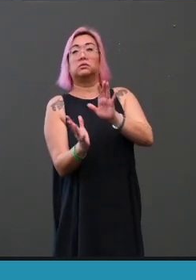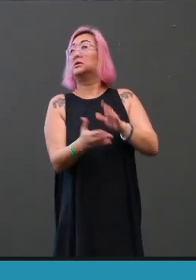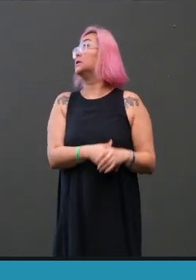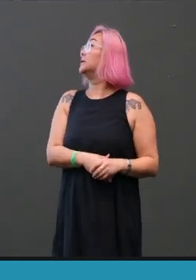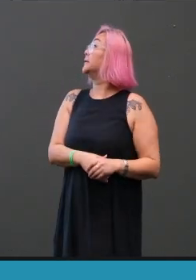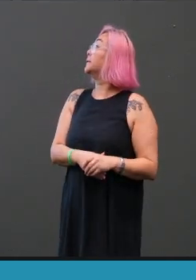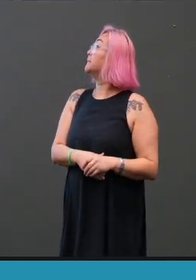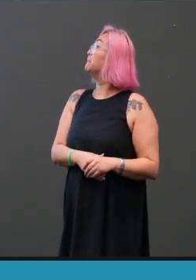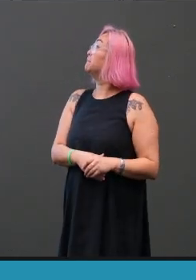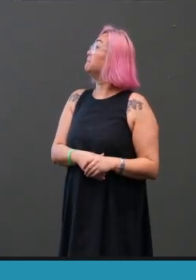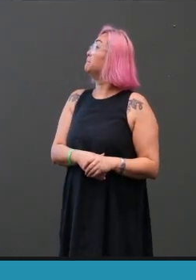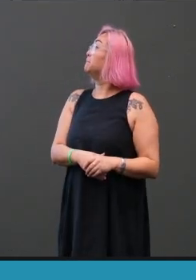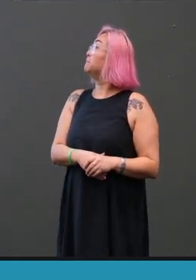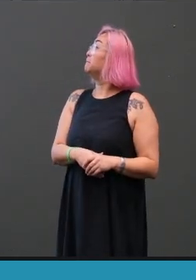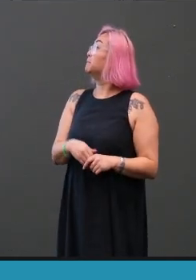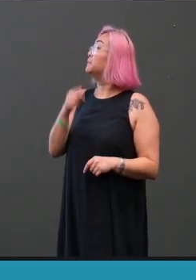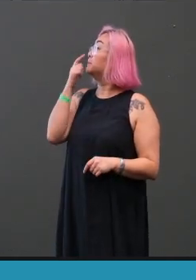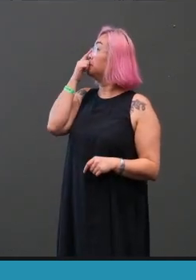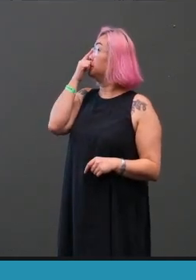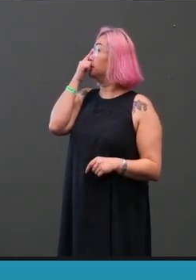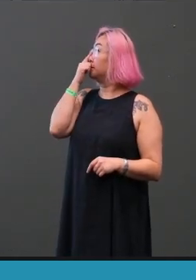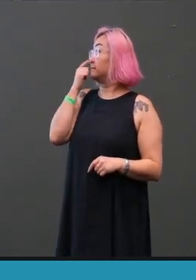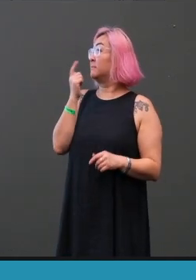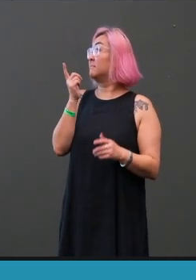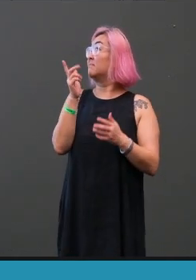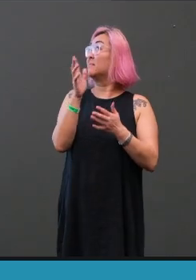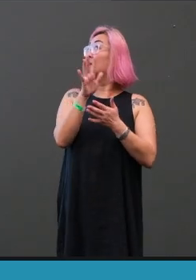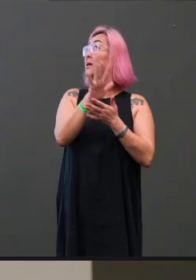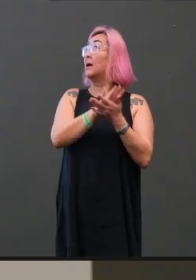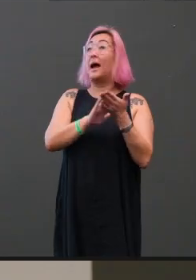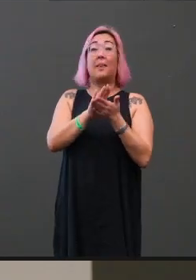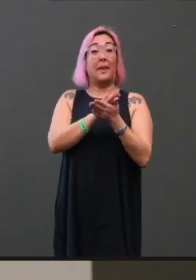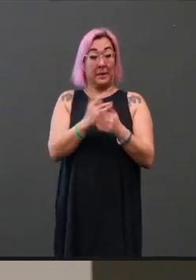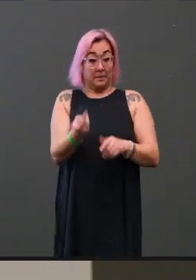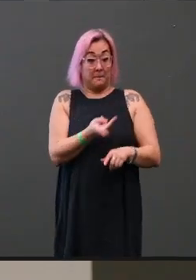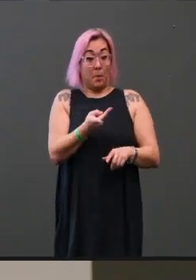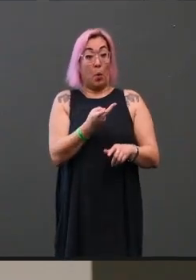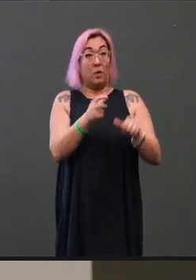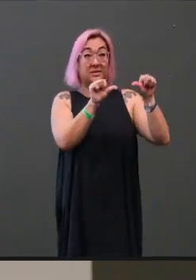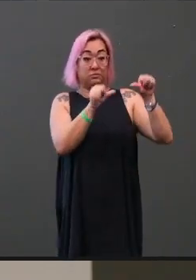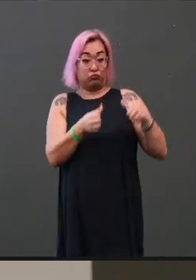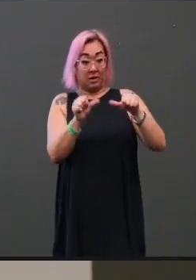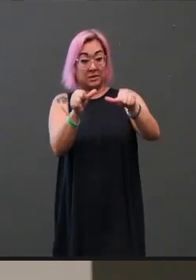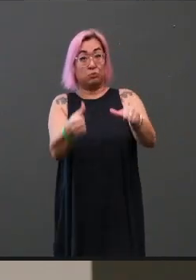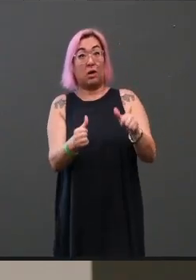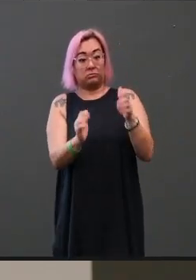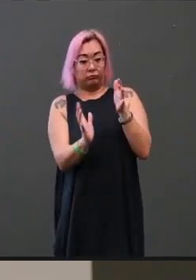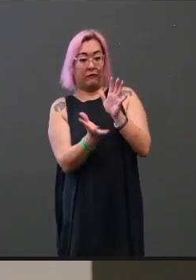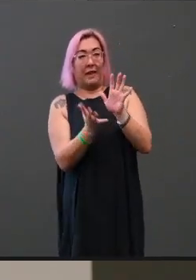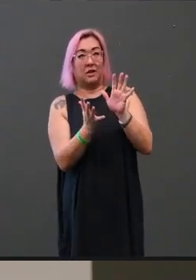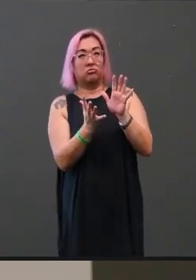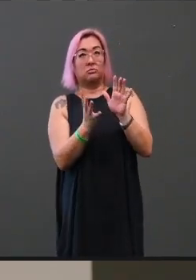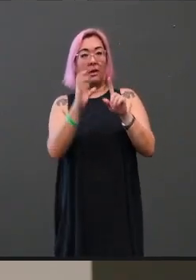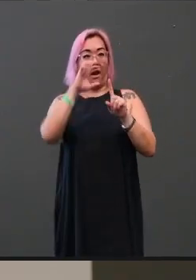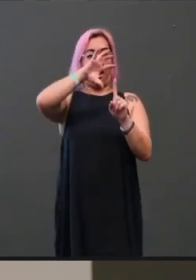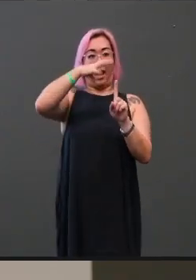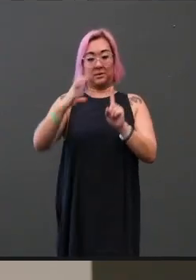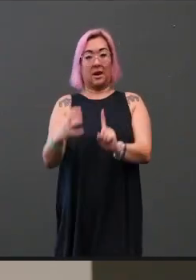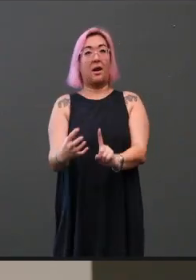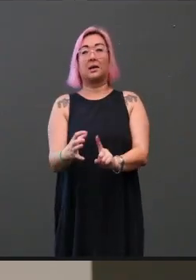This way, yeah, you'll get the dynamic light in the reflection too, so you can see that here exactly. You also want to take obstructions in